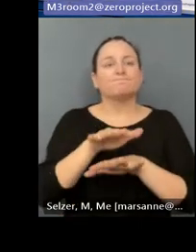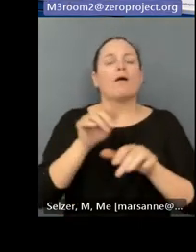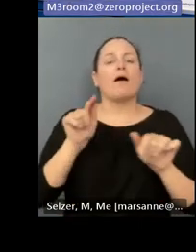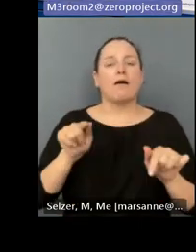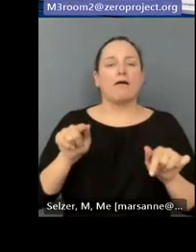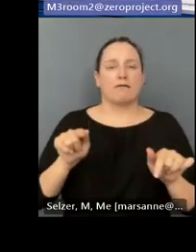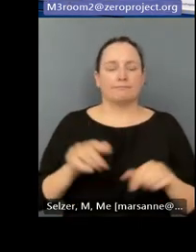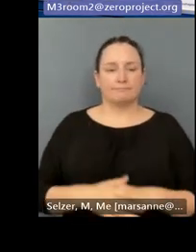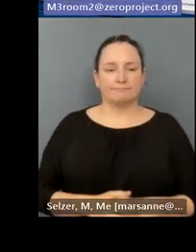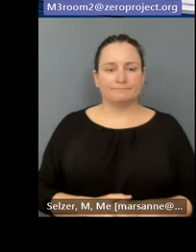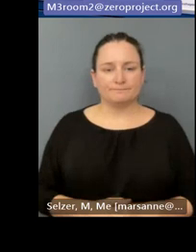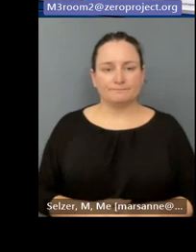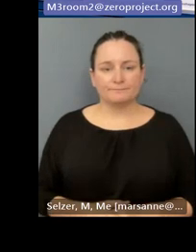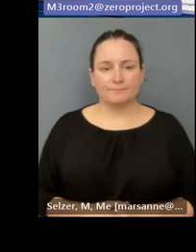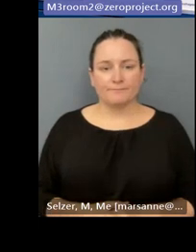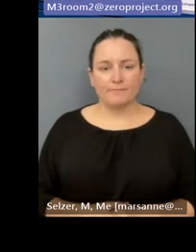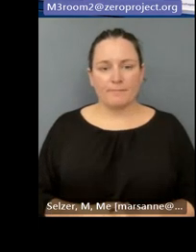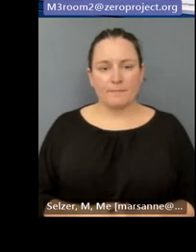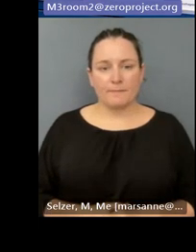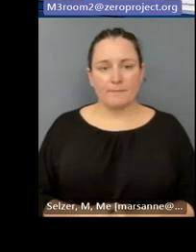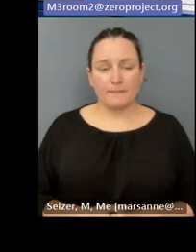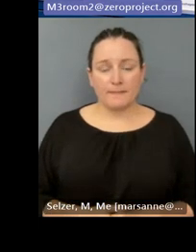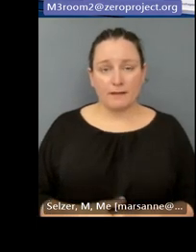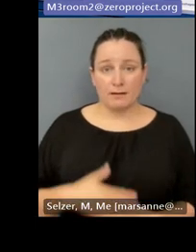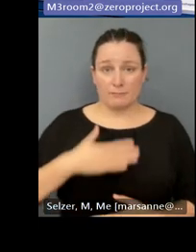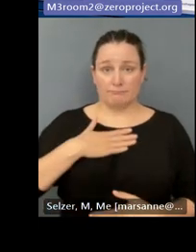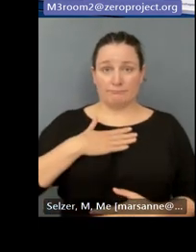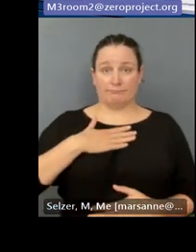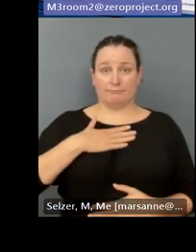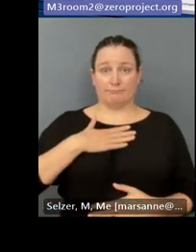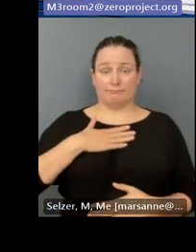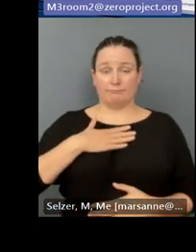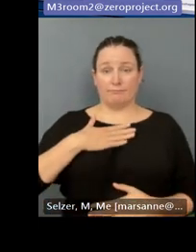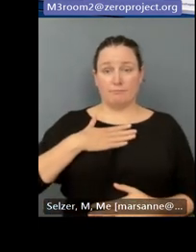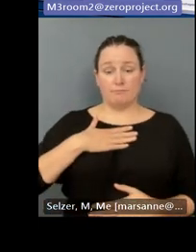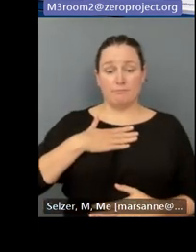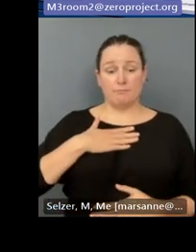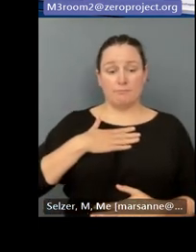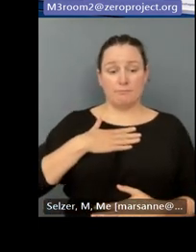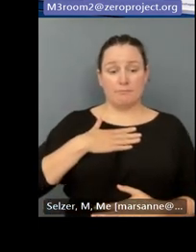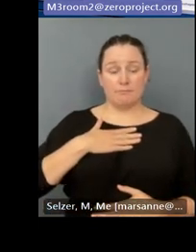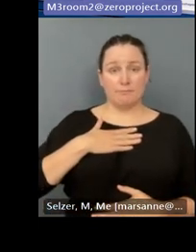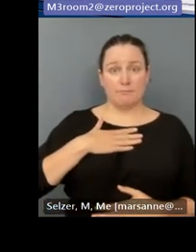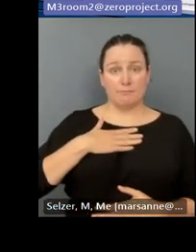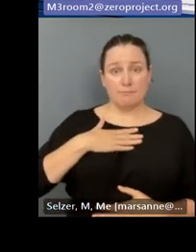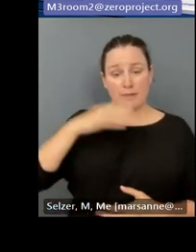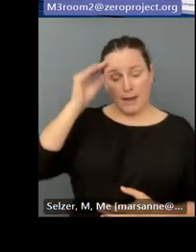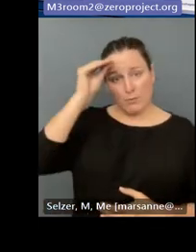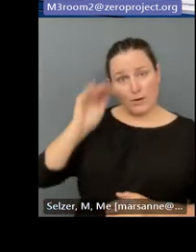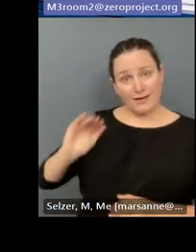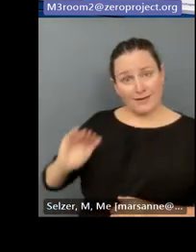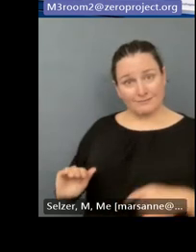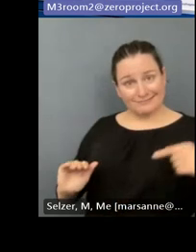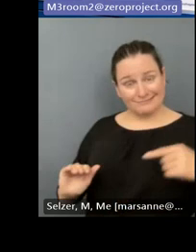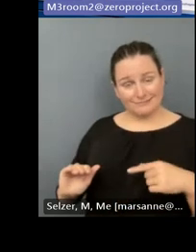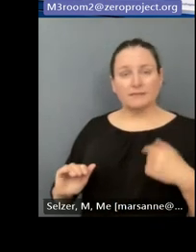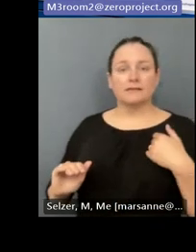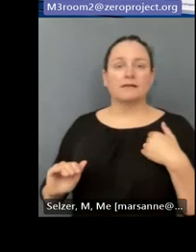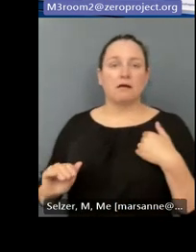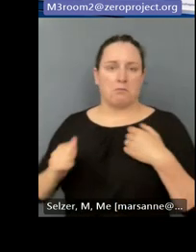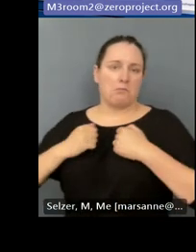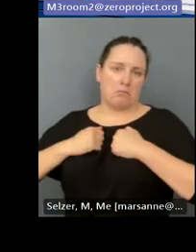Our story begins when my son, Felipe, was only 3 years old, and